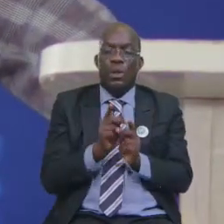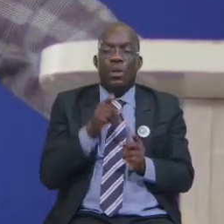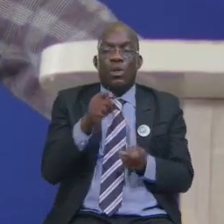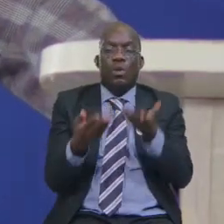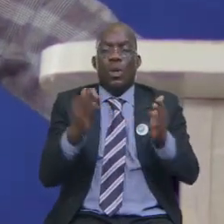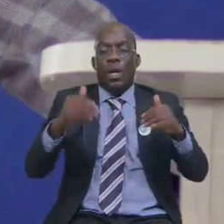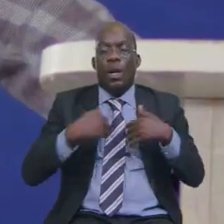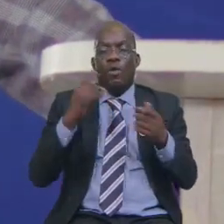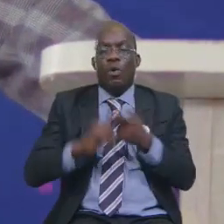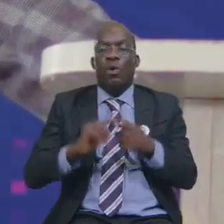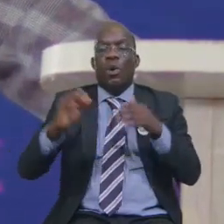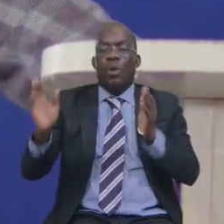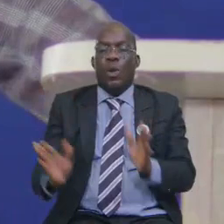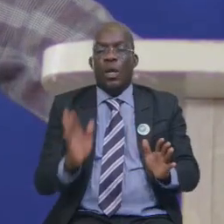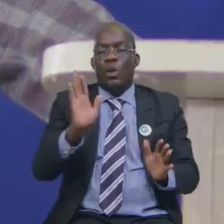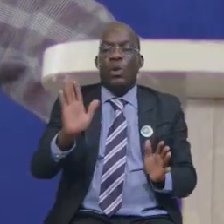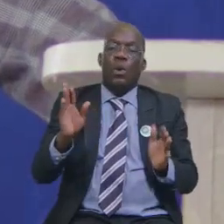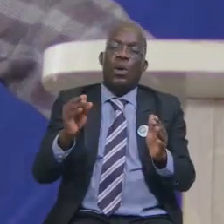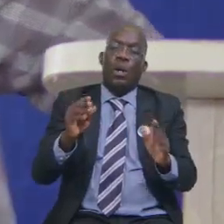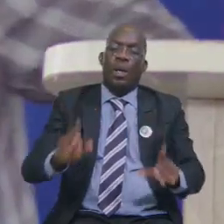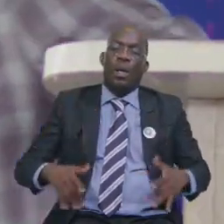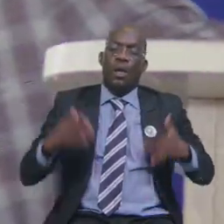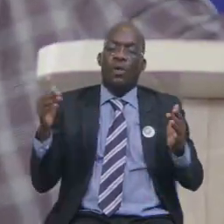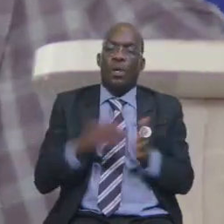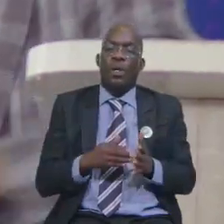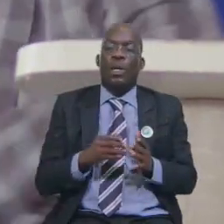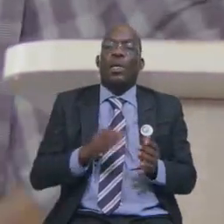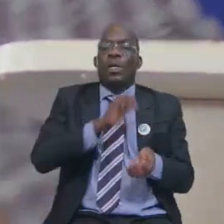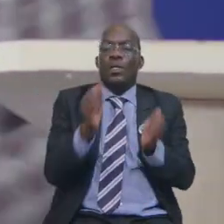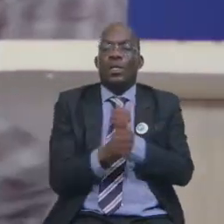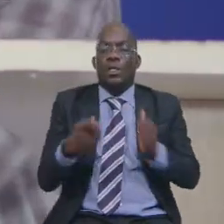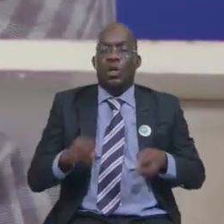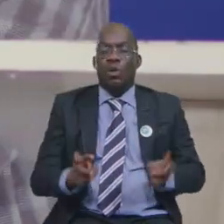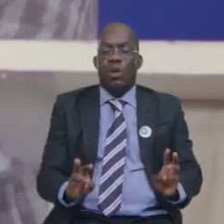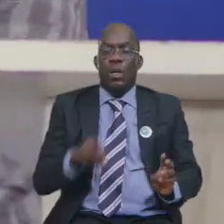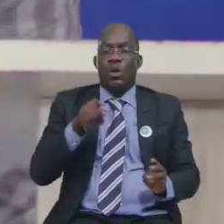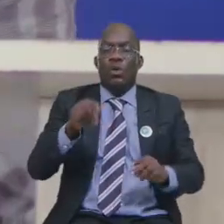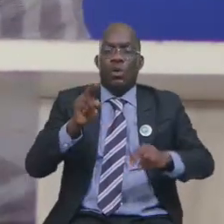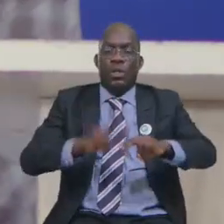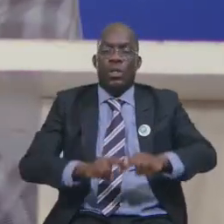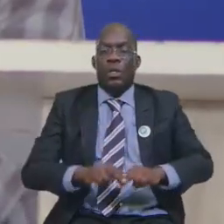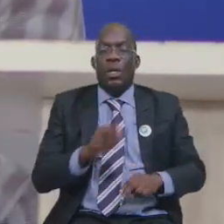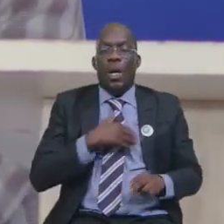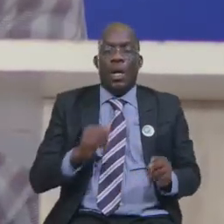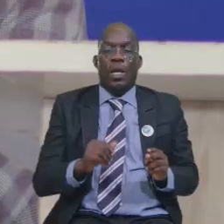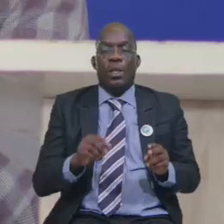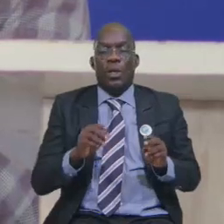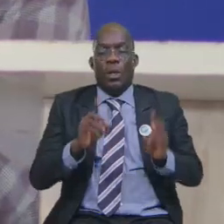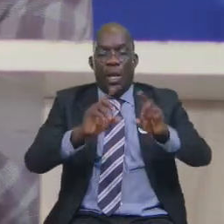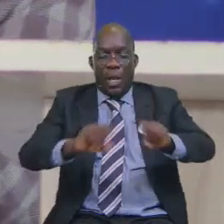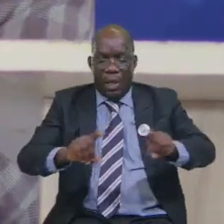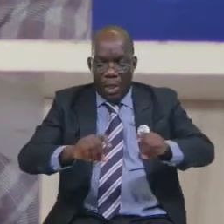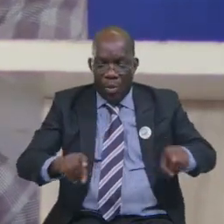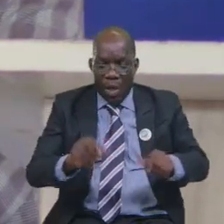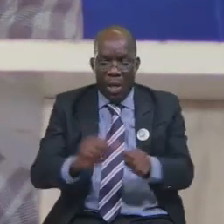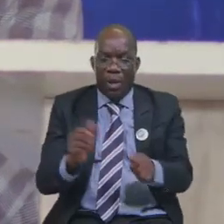life, redirect your life. You might have to sit down, analyze everything. If